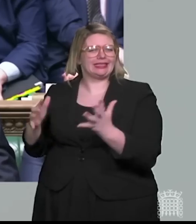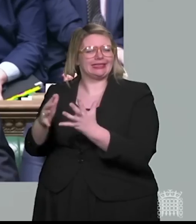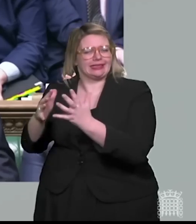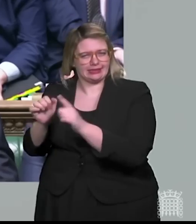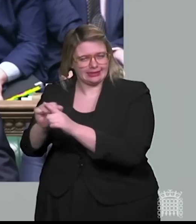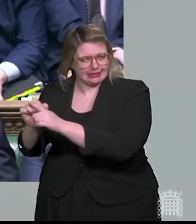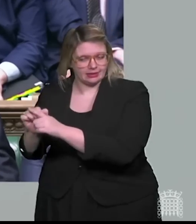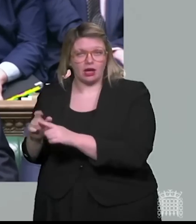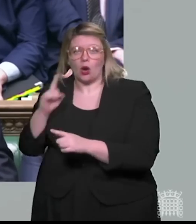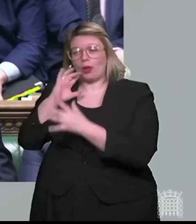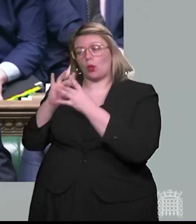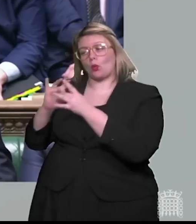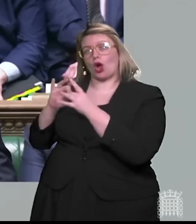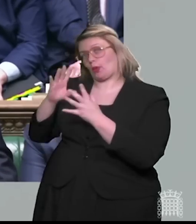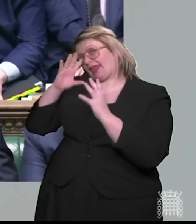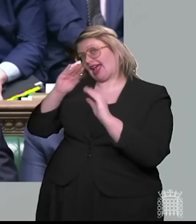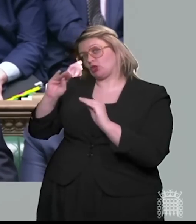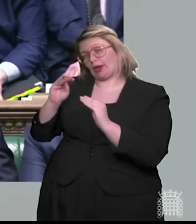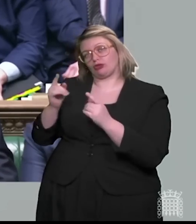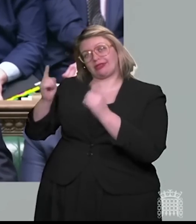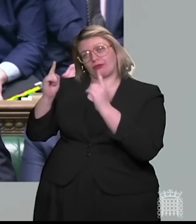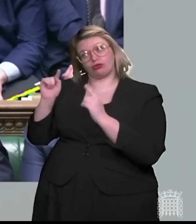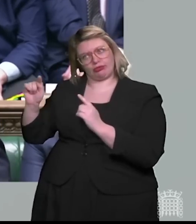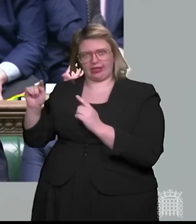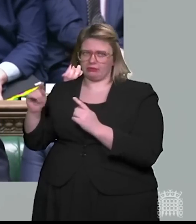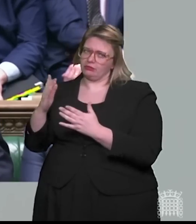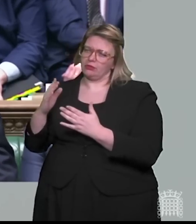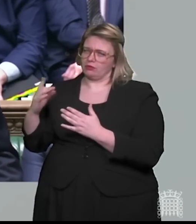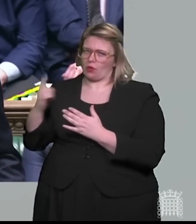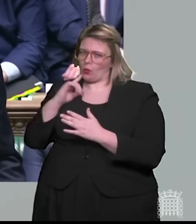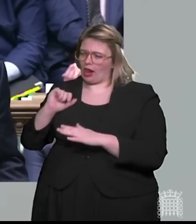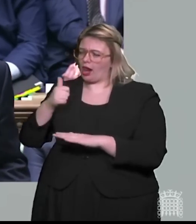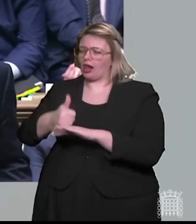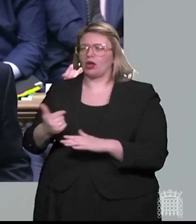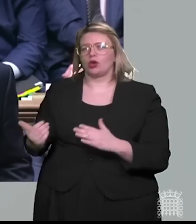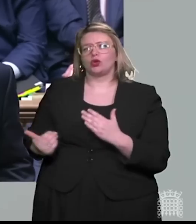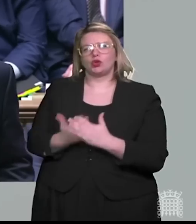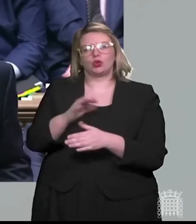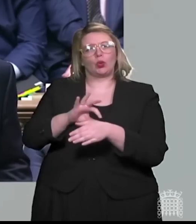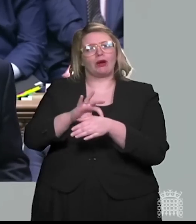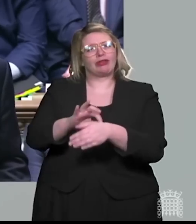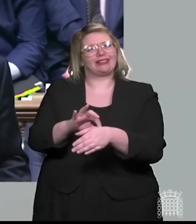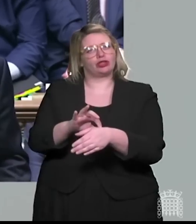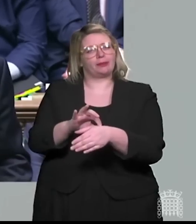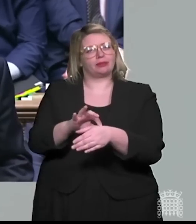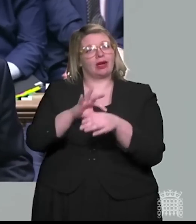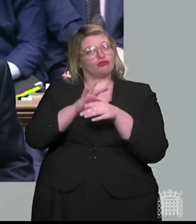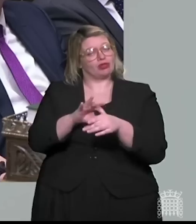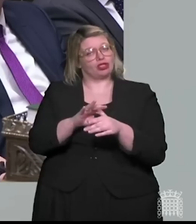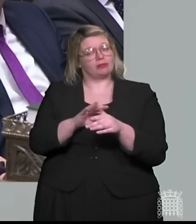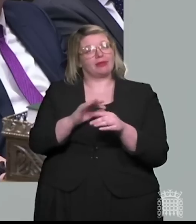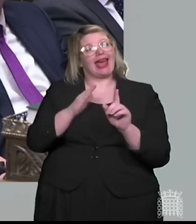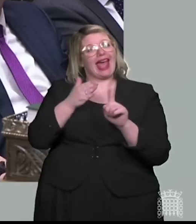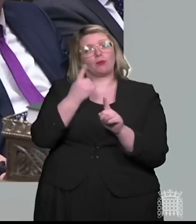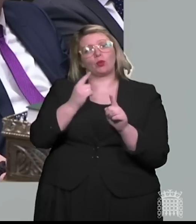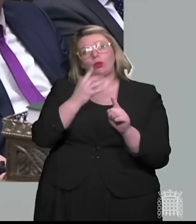Education Secretary, who has a deep personal commitment to this area, will introduce a new kind of apprenticeship targeted at the over